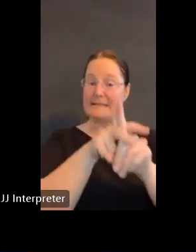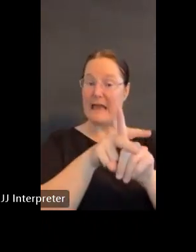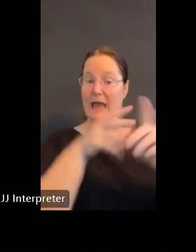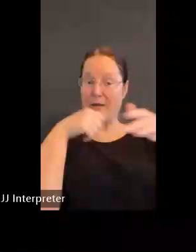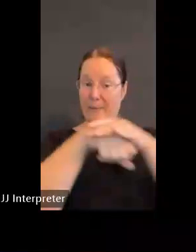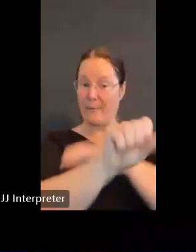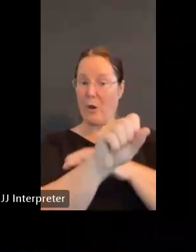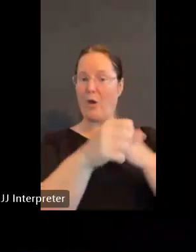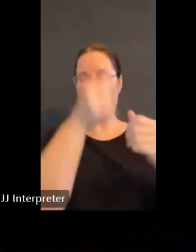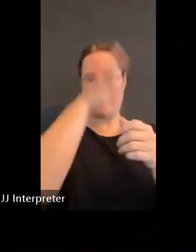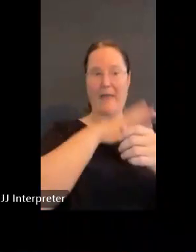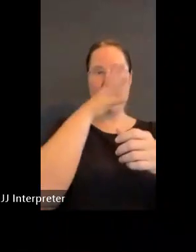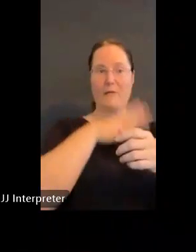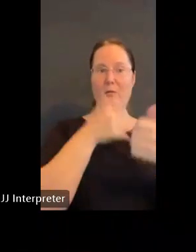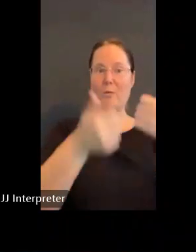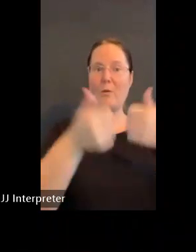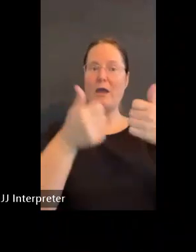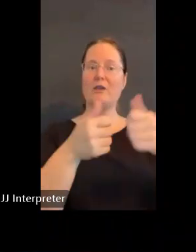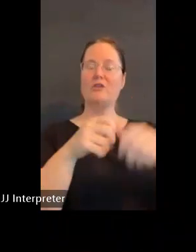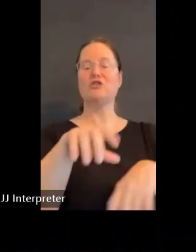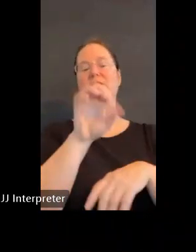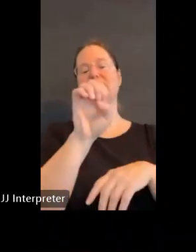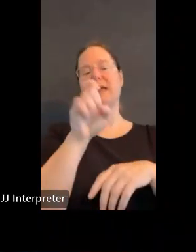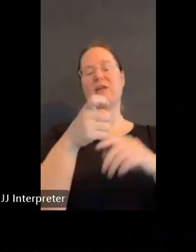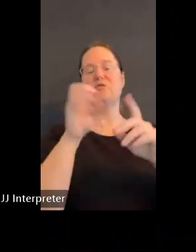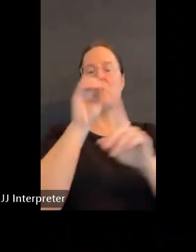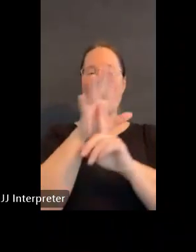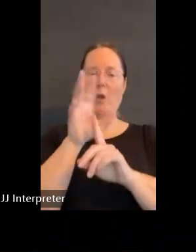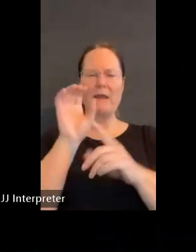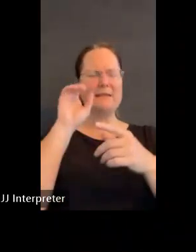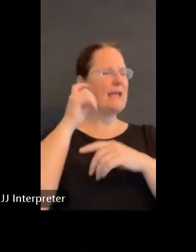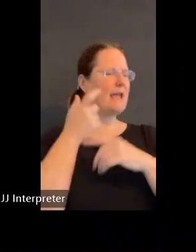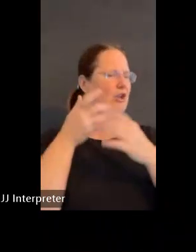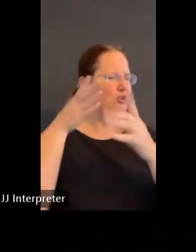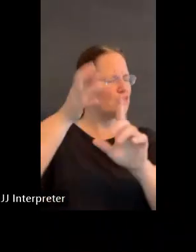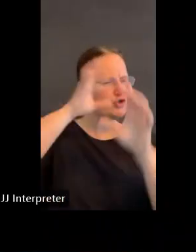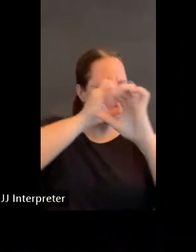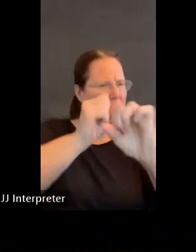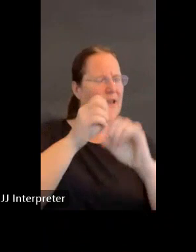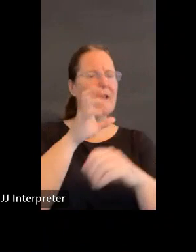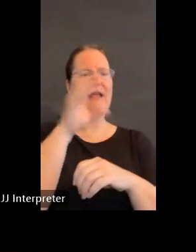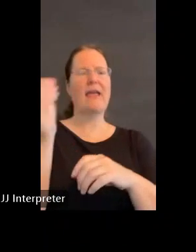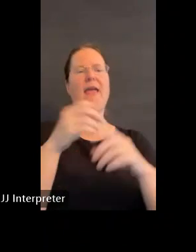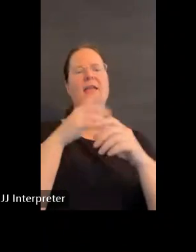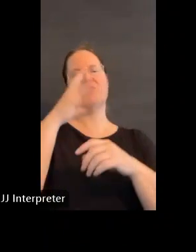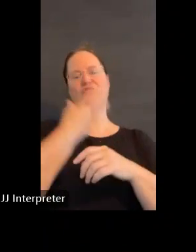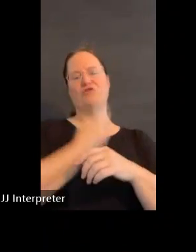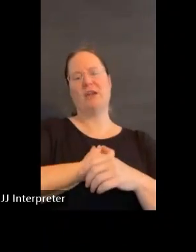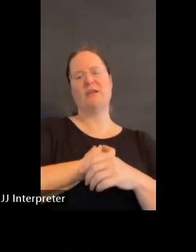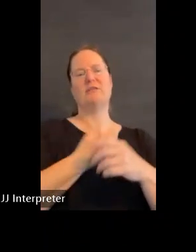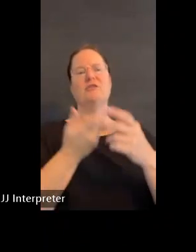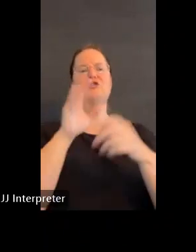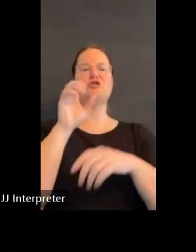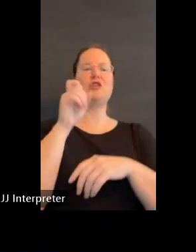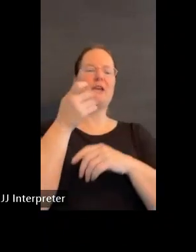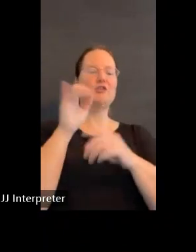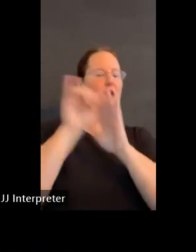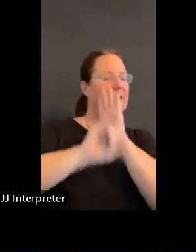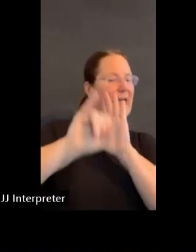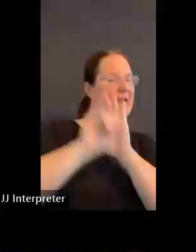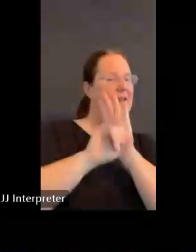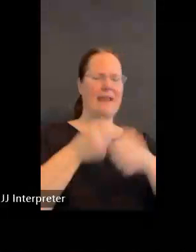orientation, transgender identity, gender transition, gender identity, and or gender expression. So it's a very